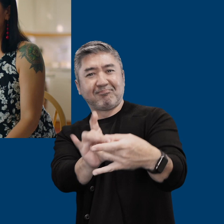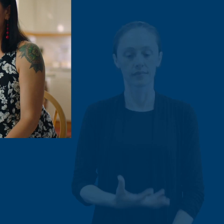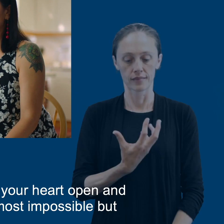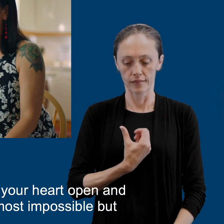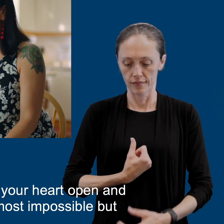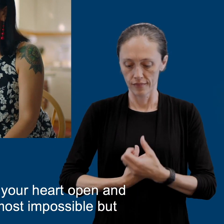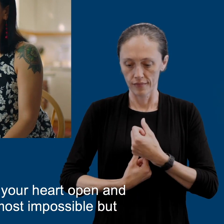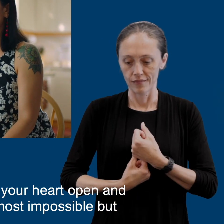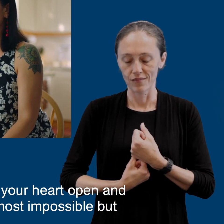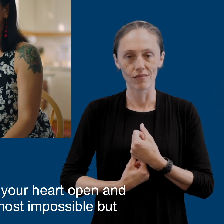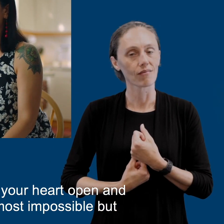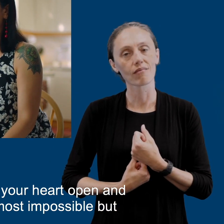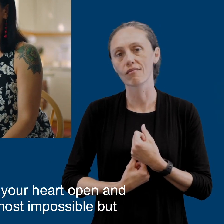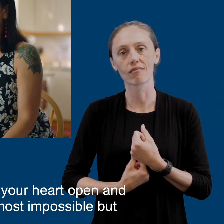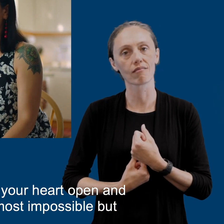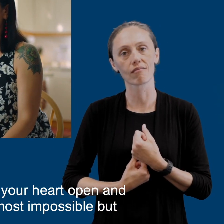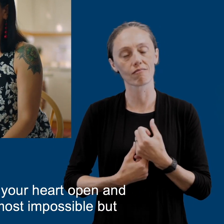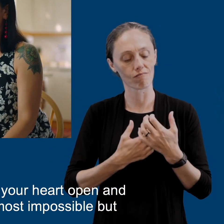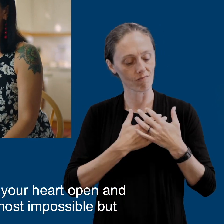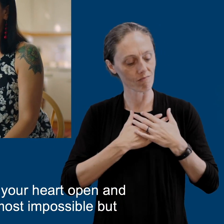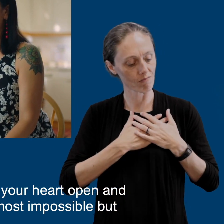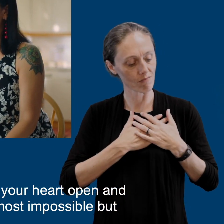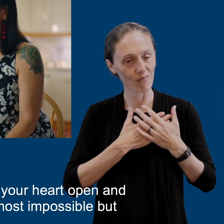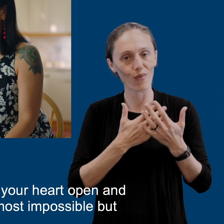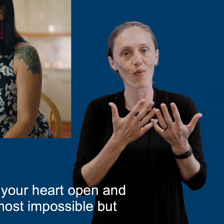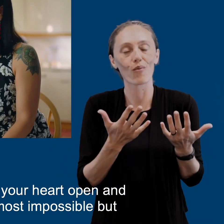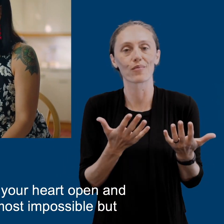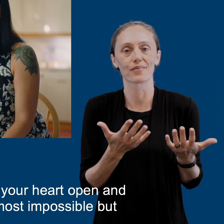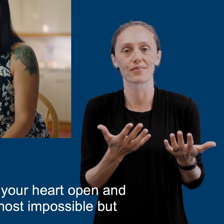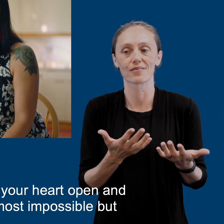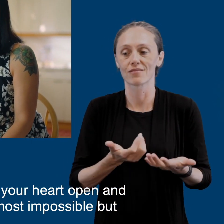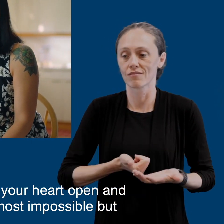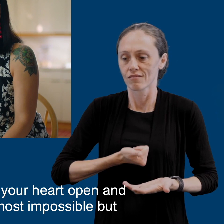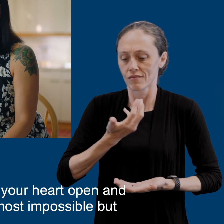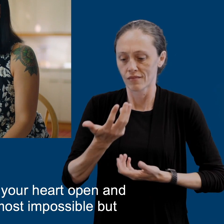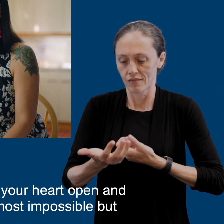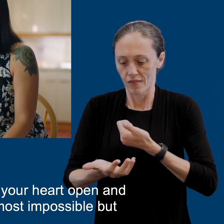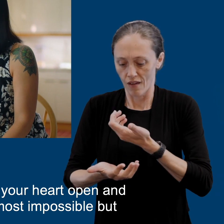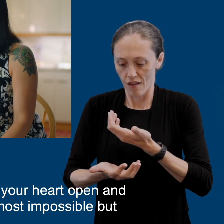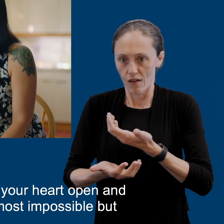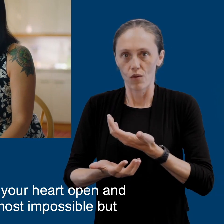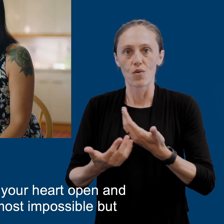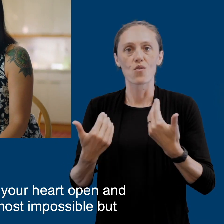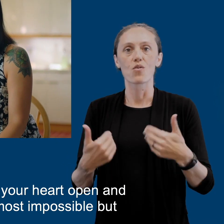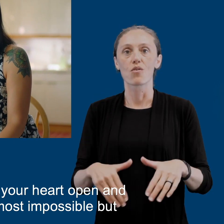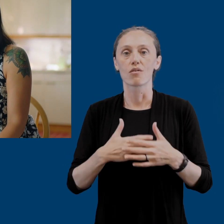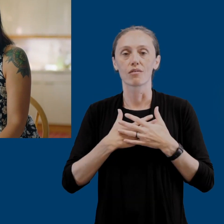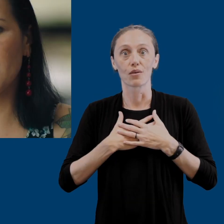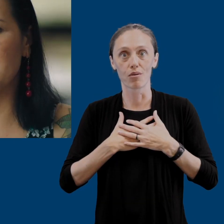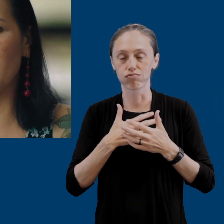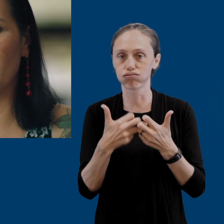else. Talk to people. Keep your heart open and soft. I mean, that seems almost impossible,